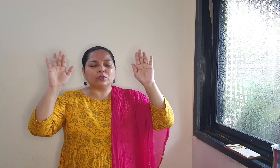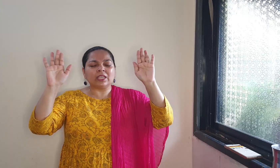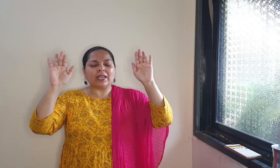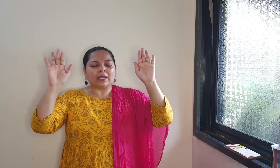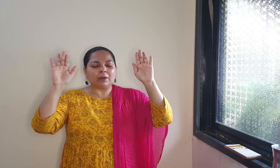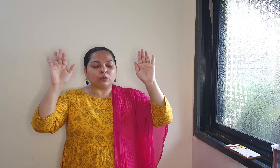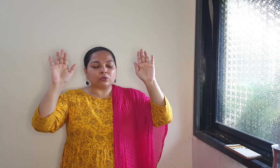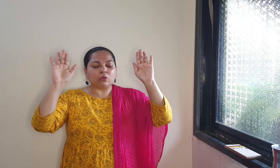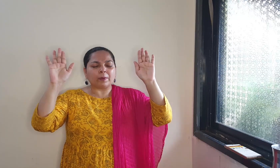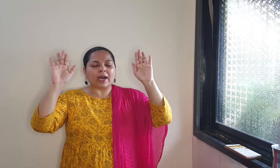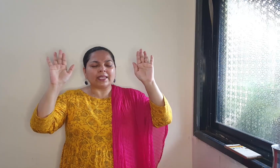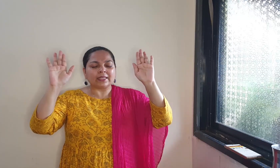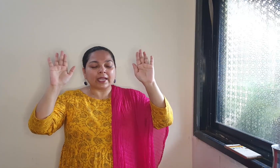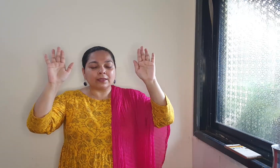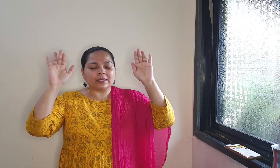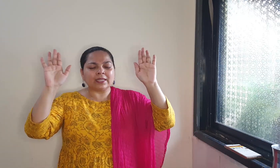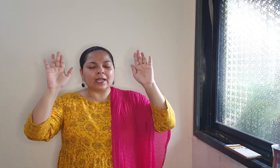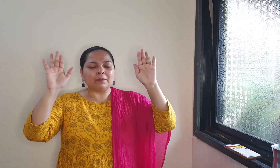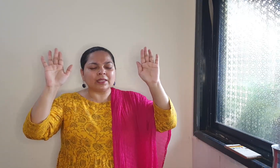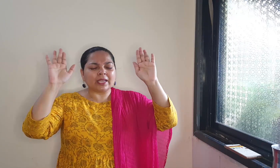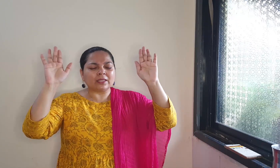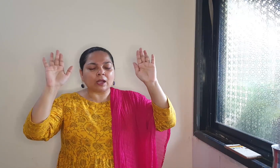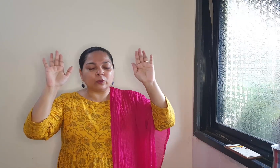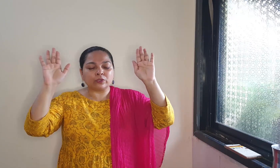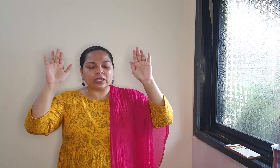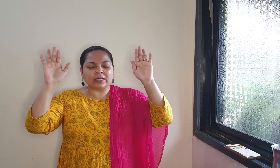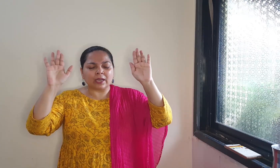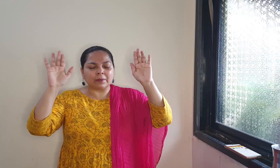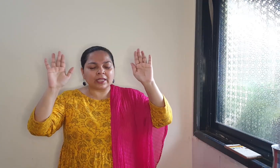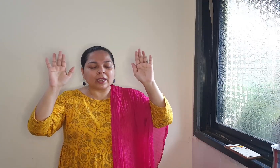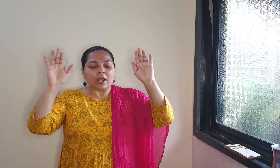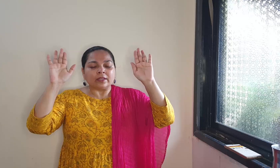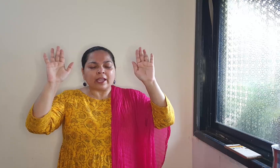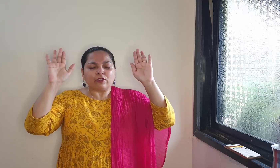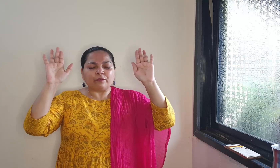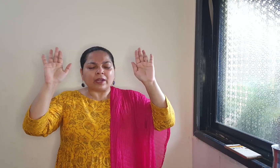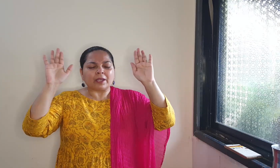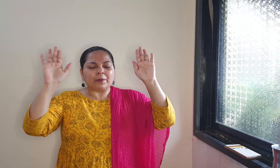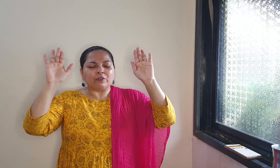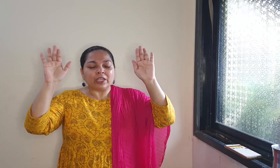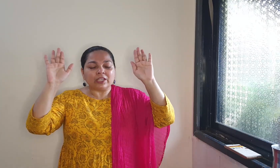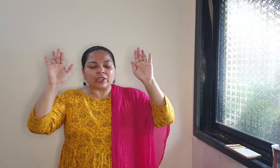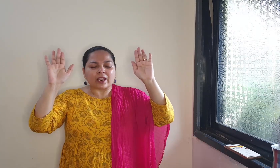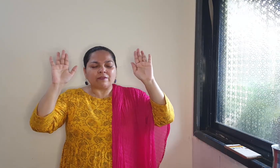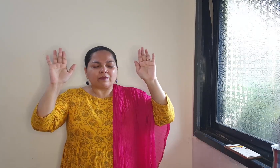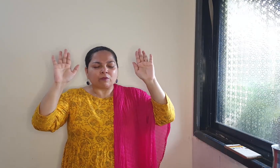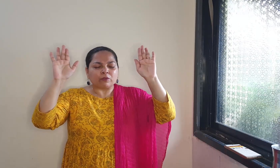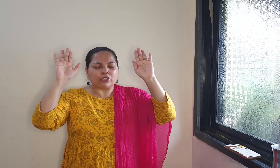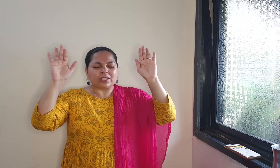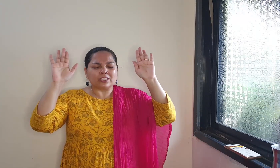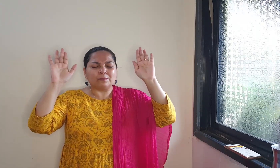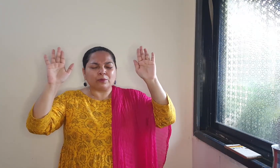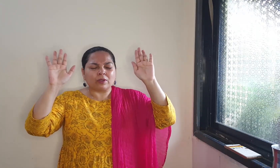ba do sita laga ba do so pa ayati ala sita abadaita ado sita laga de. Thank you, Father. I pray for each and